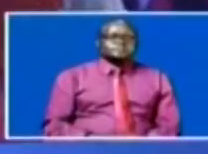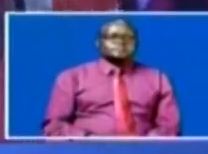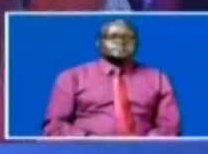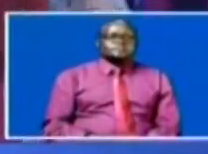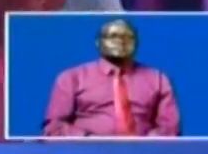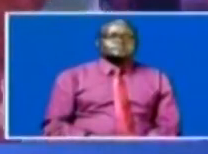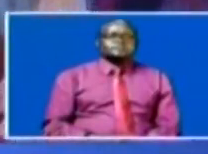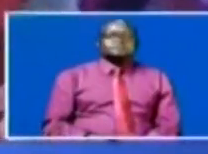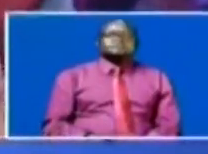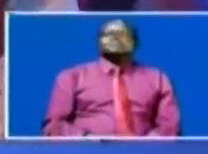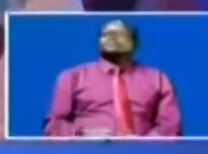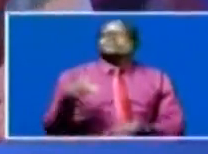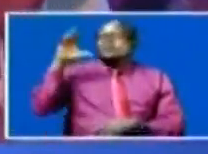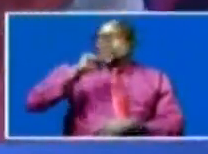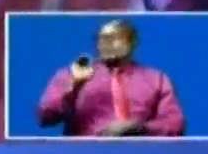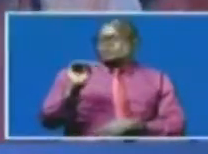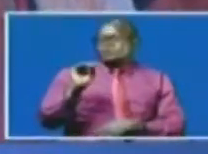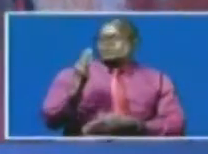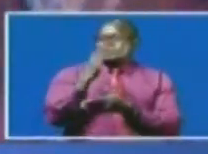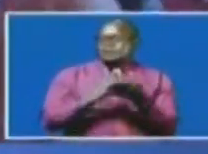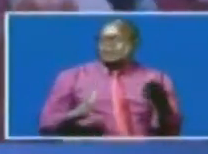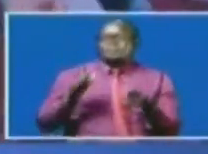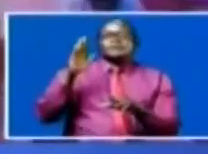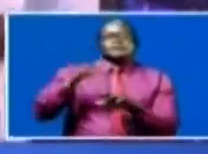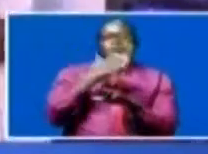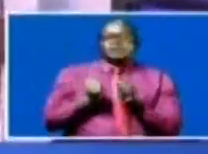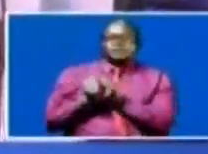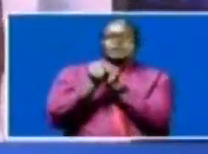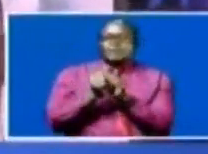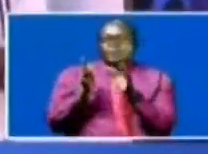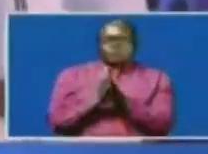And not to let down the band, some are singing along,